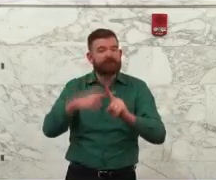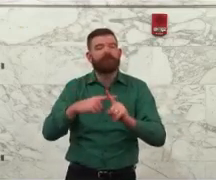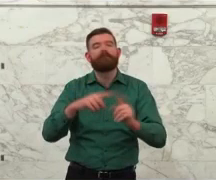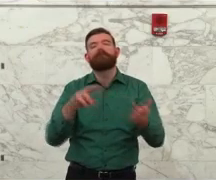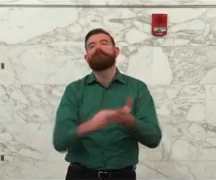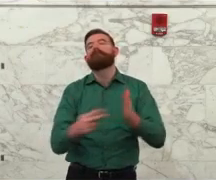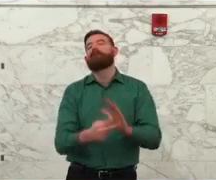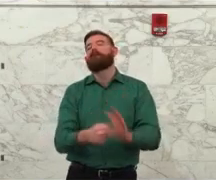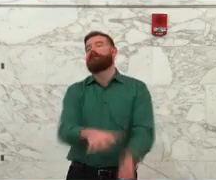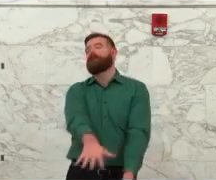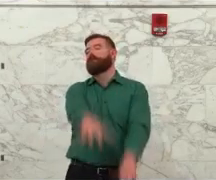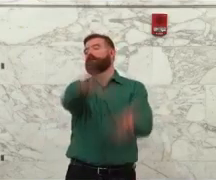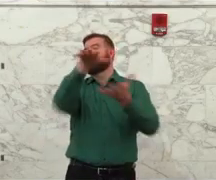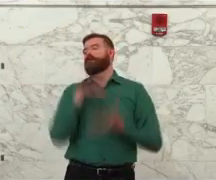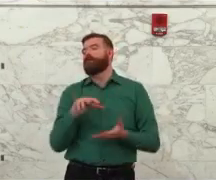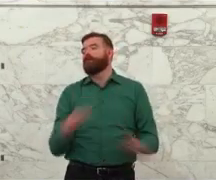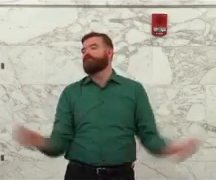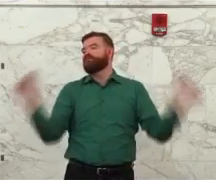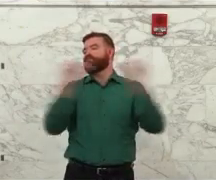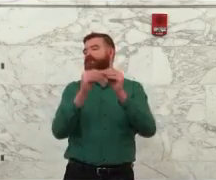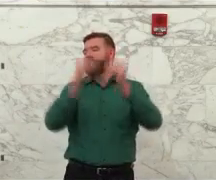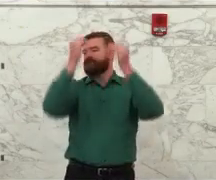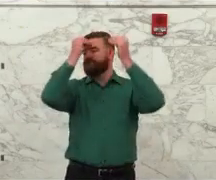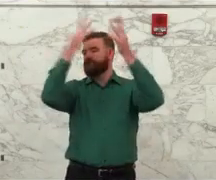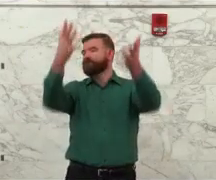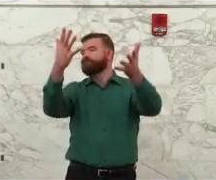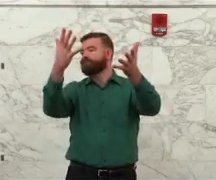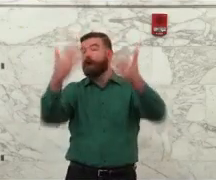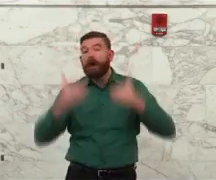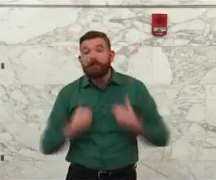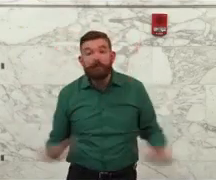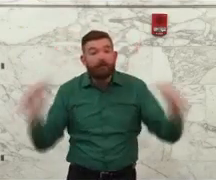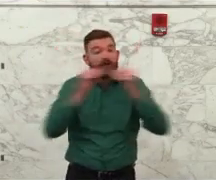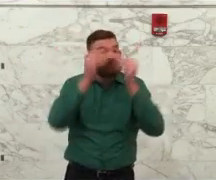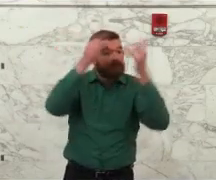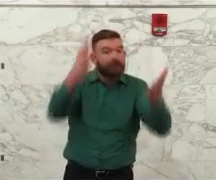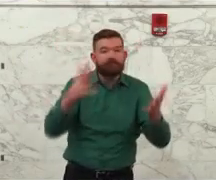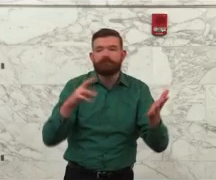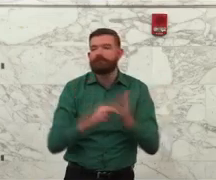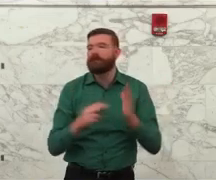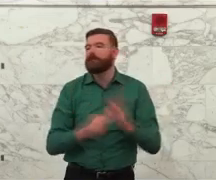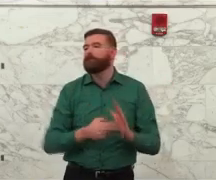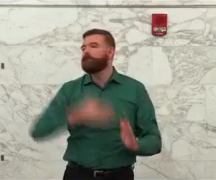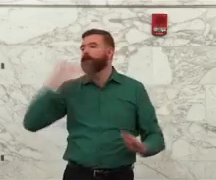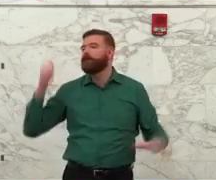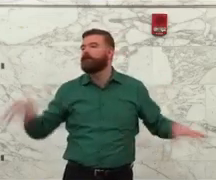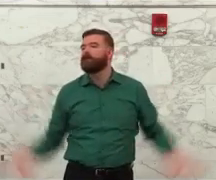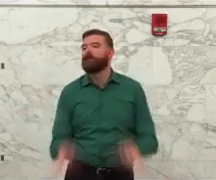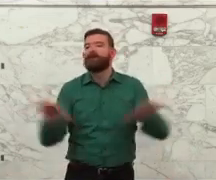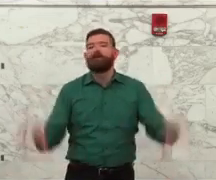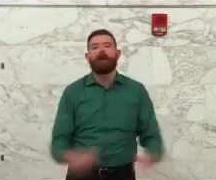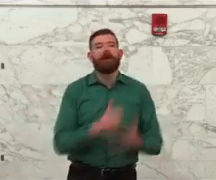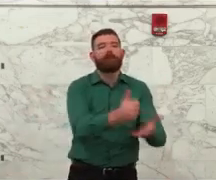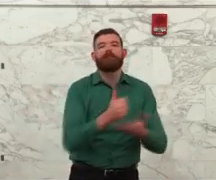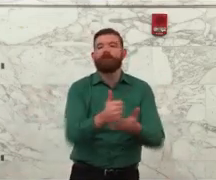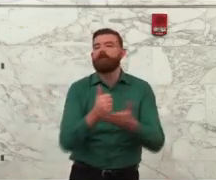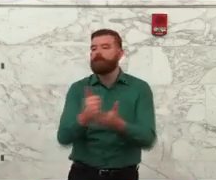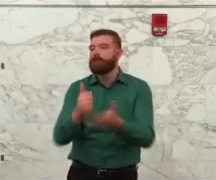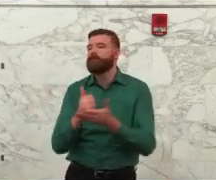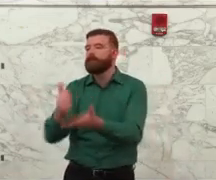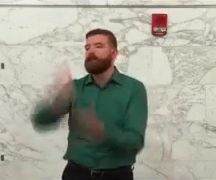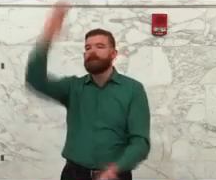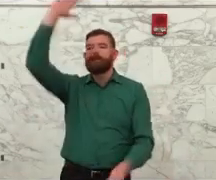out of this. It's no time to panic, but it is certainly no time for business as usual. John, you get the last word if you're